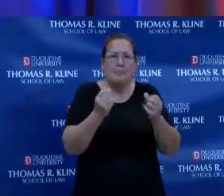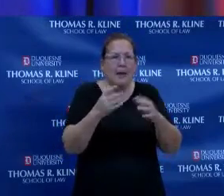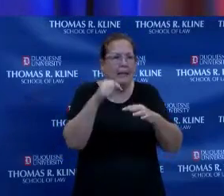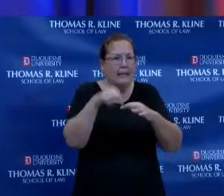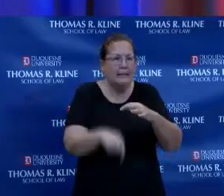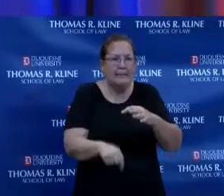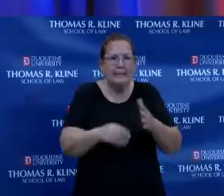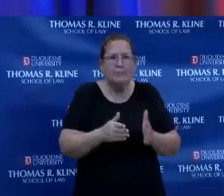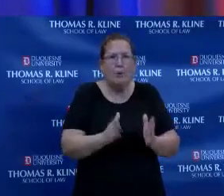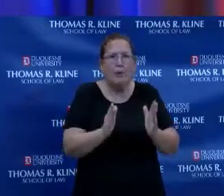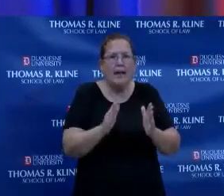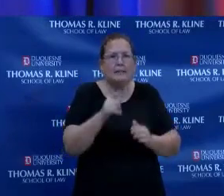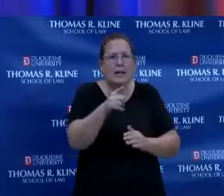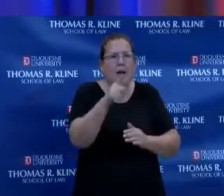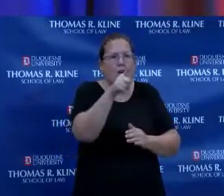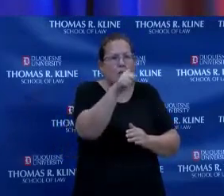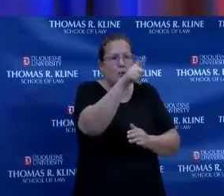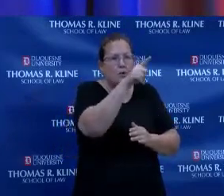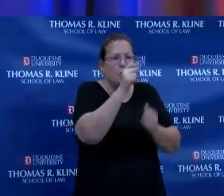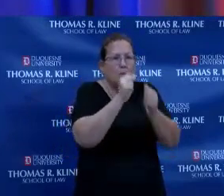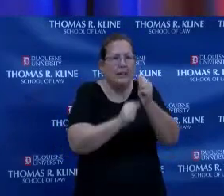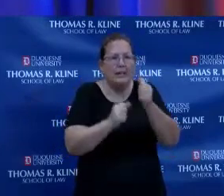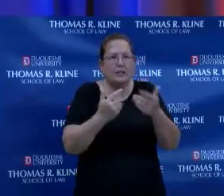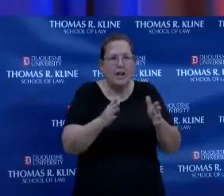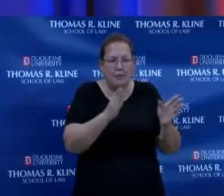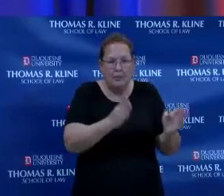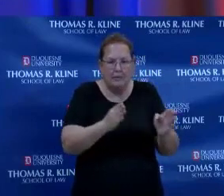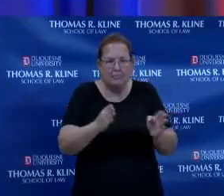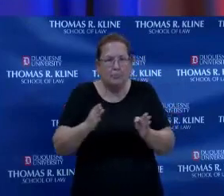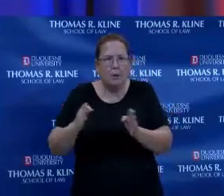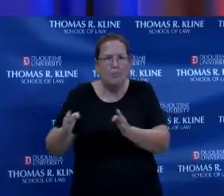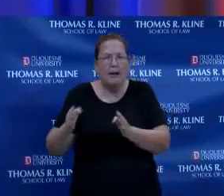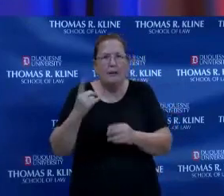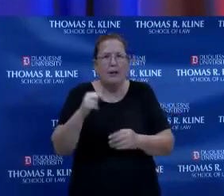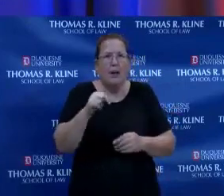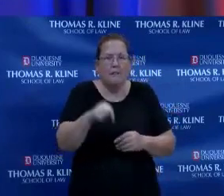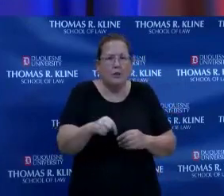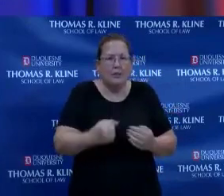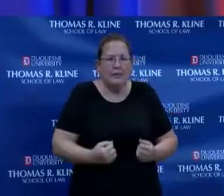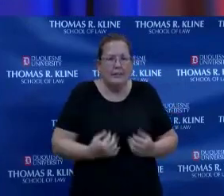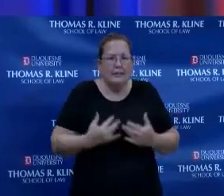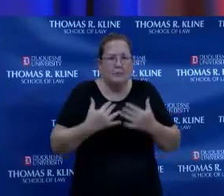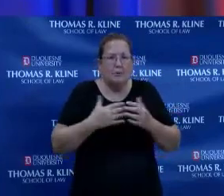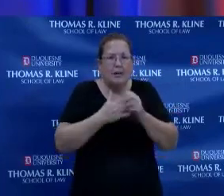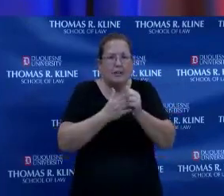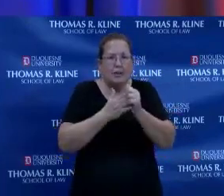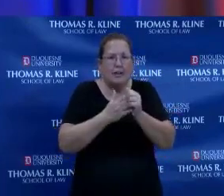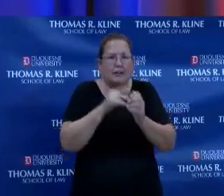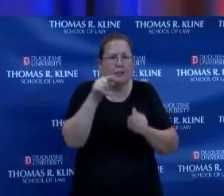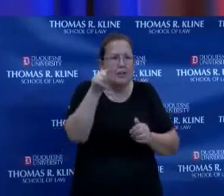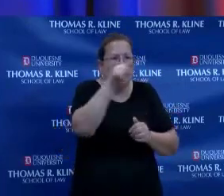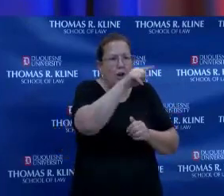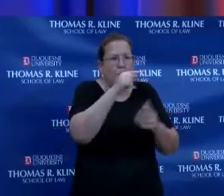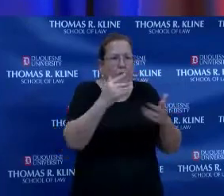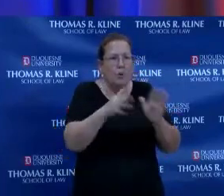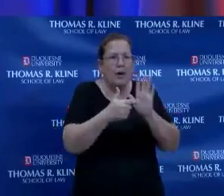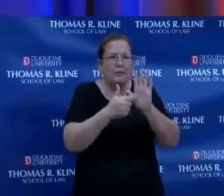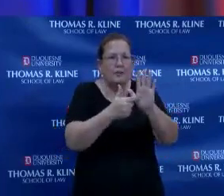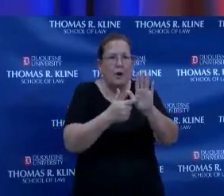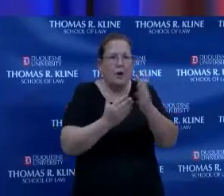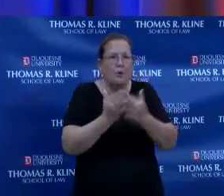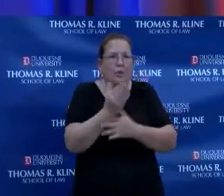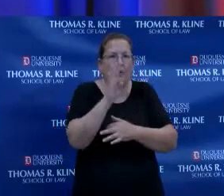You have each been uniquely prepared to be transformational leaders. You have shown over these past